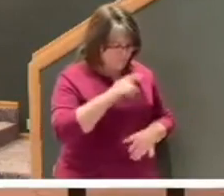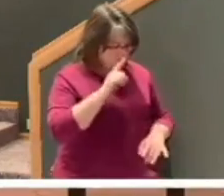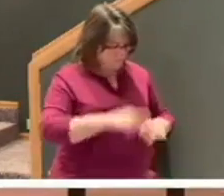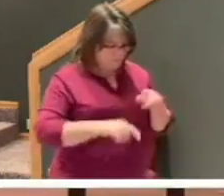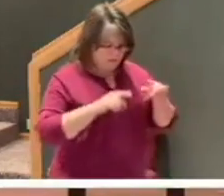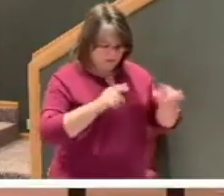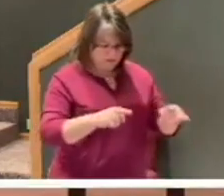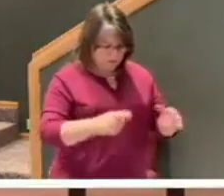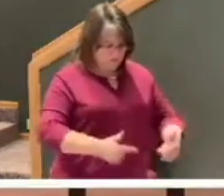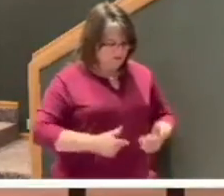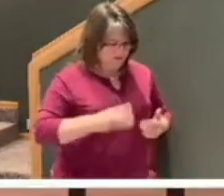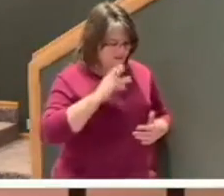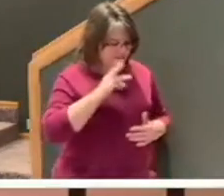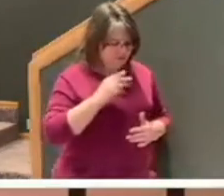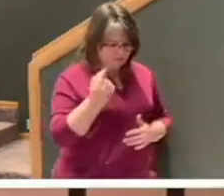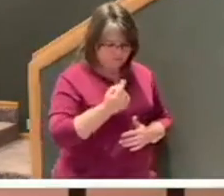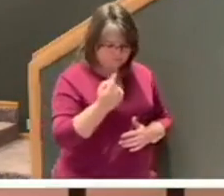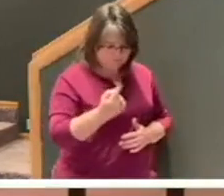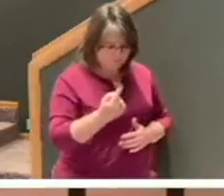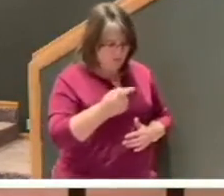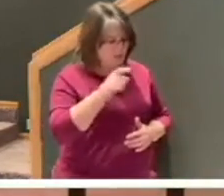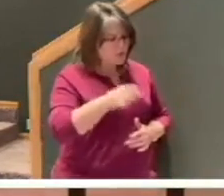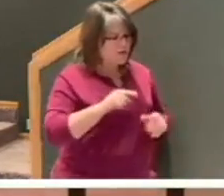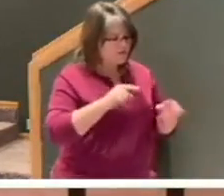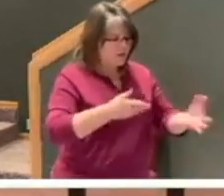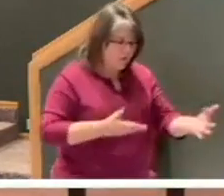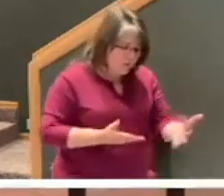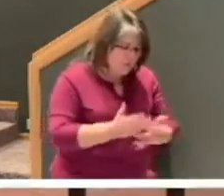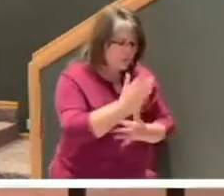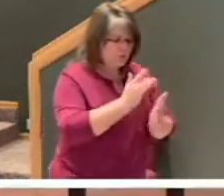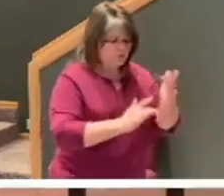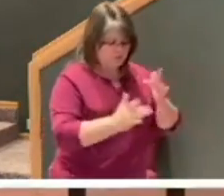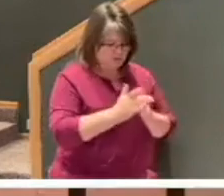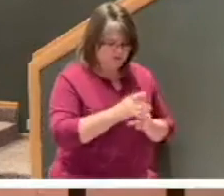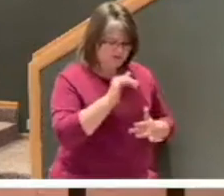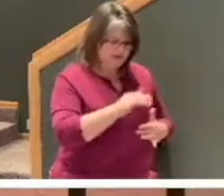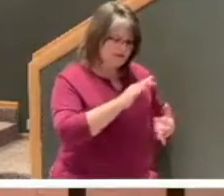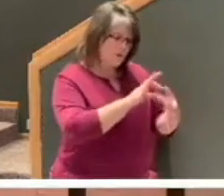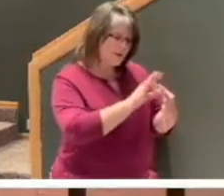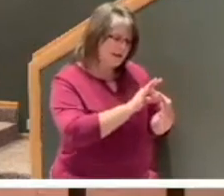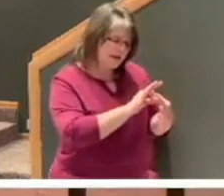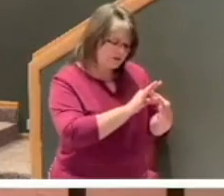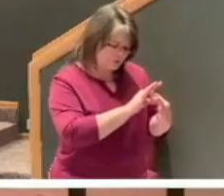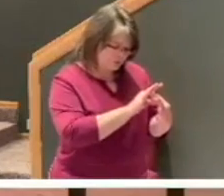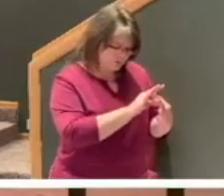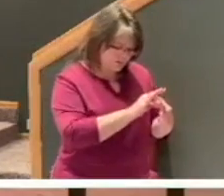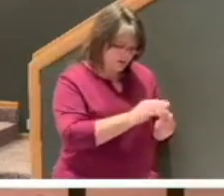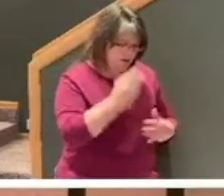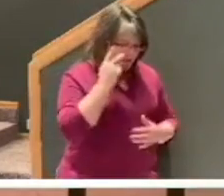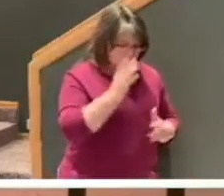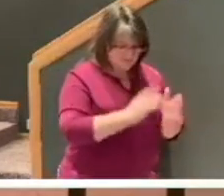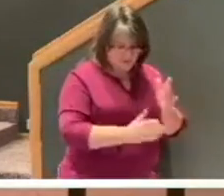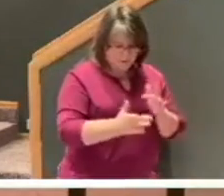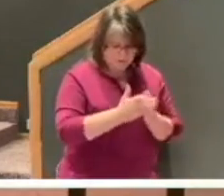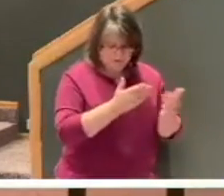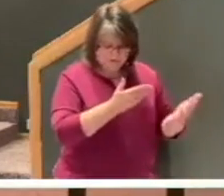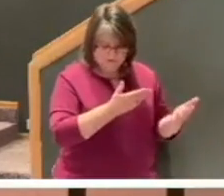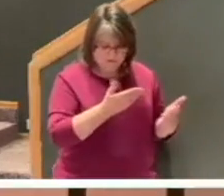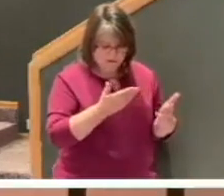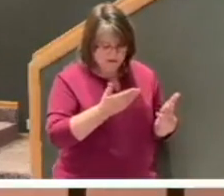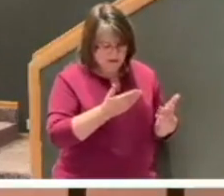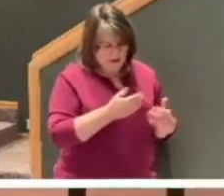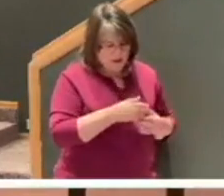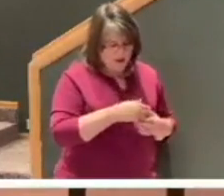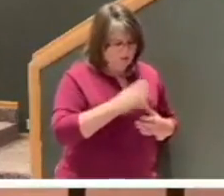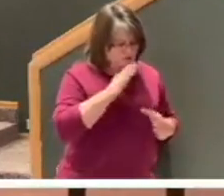go to the living waters by yourself. You have to go through Jesus, and that's a relationship. You saw where Jesus brought up the sin